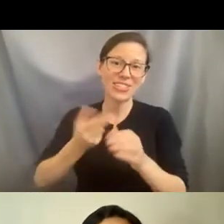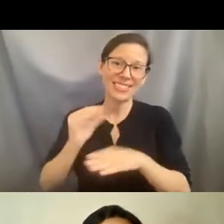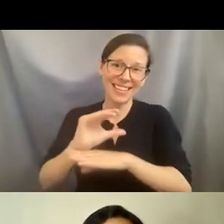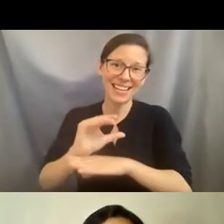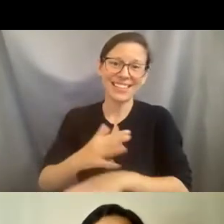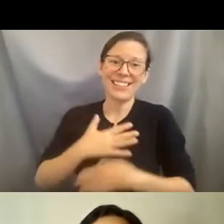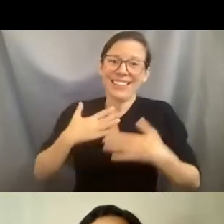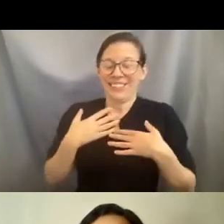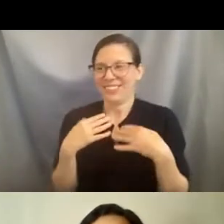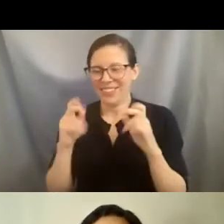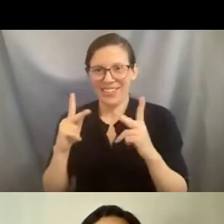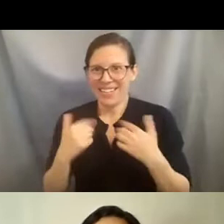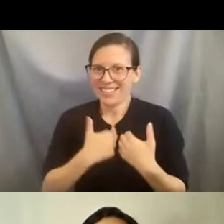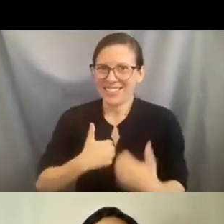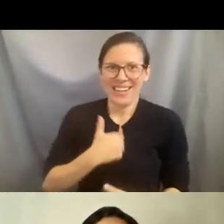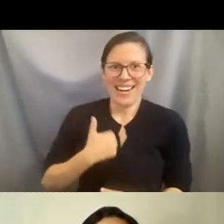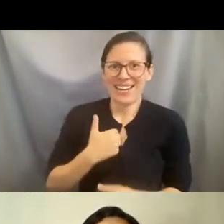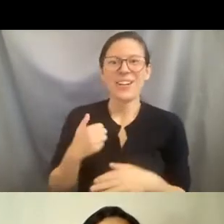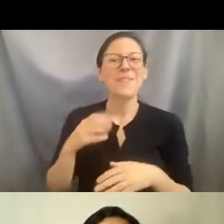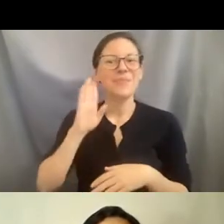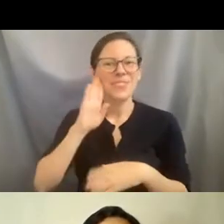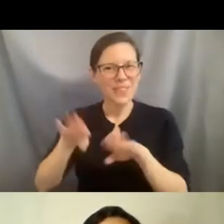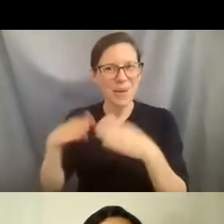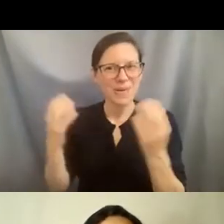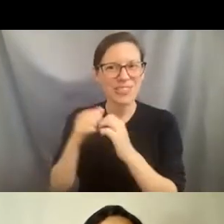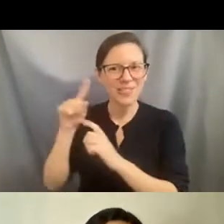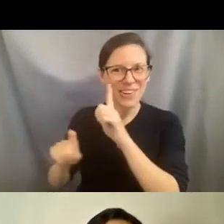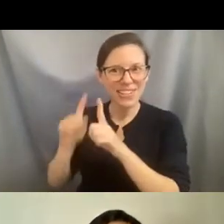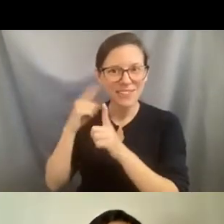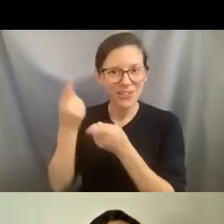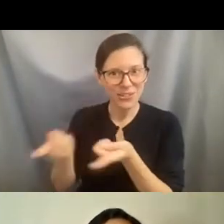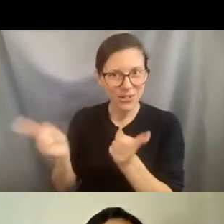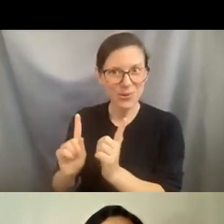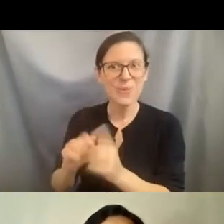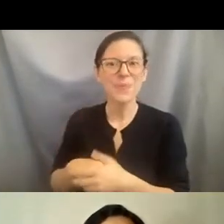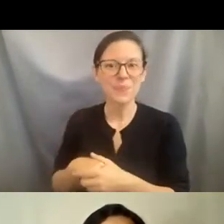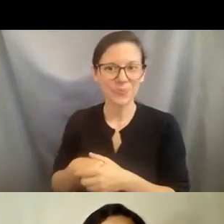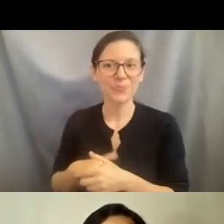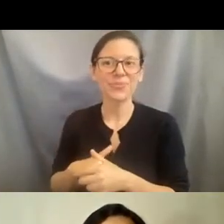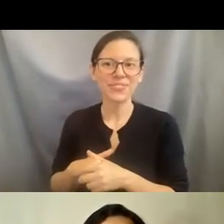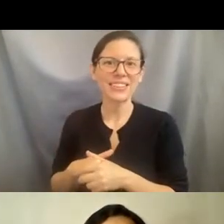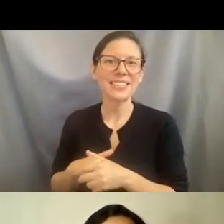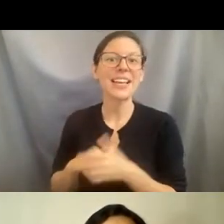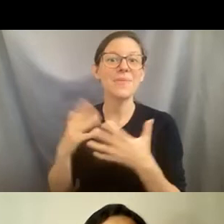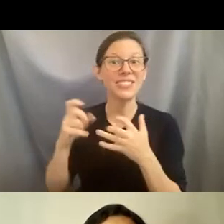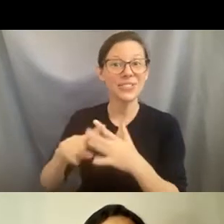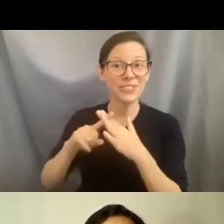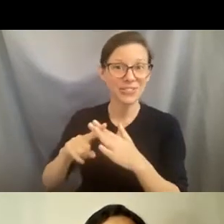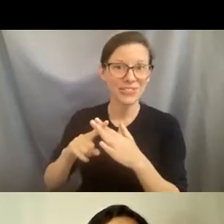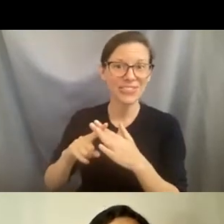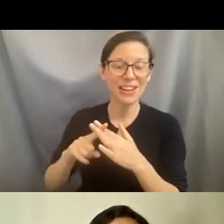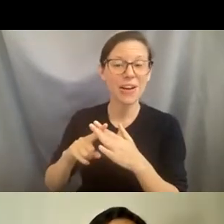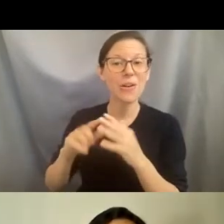Okay, sorry. I'm going to open it up with some questions for you all. And I'm gonna start